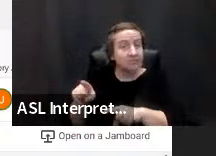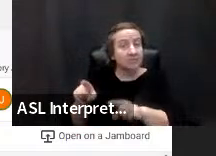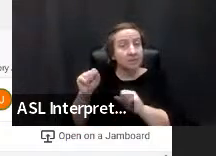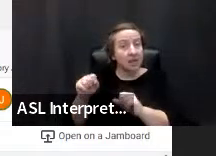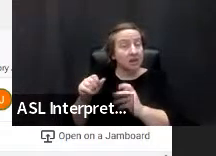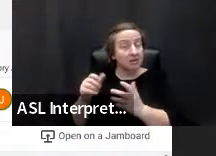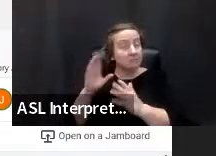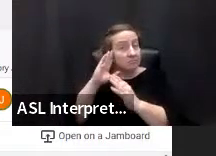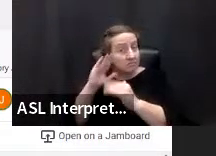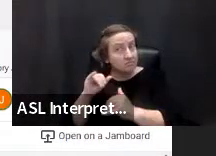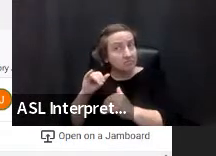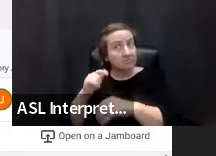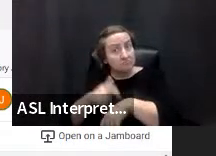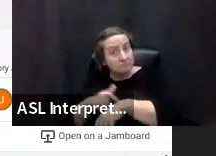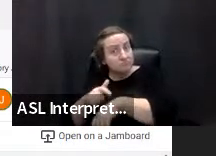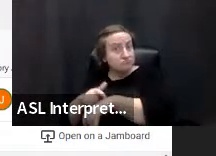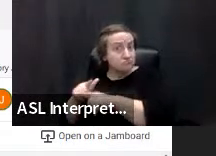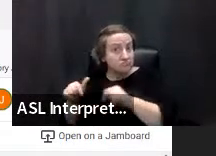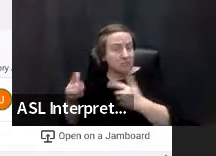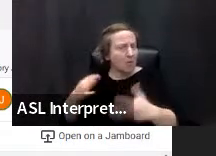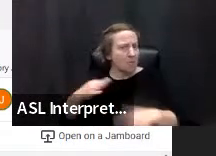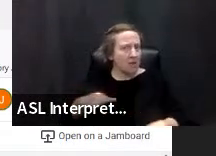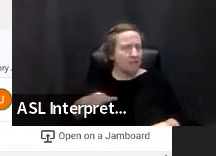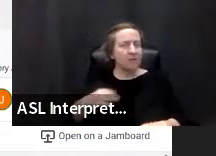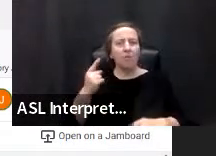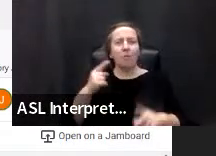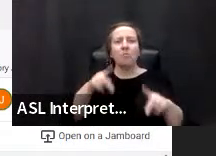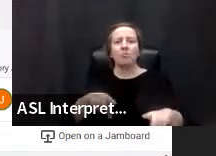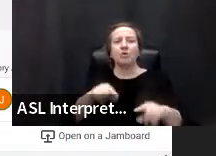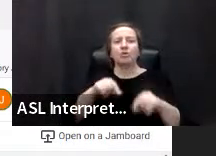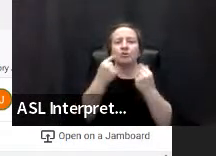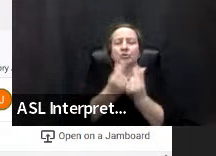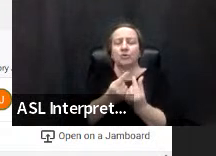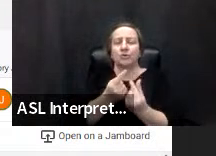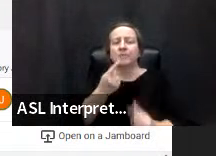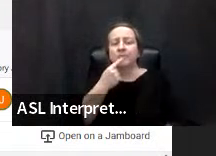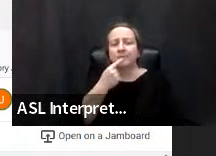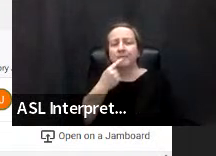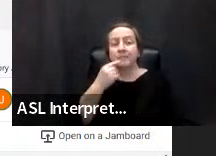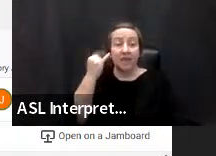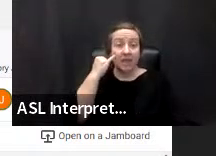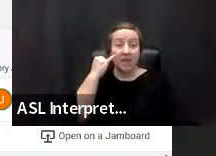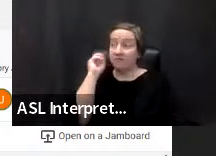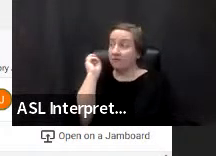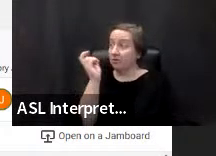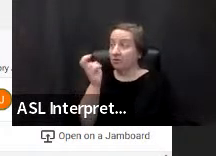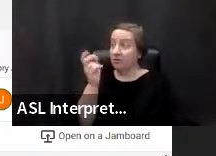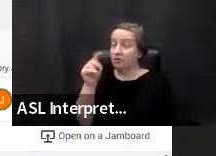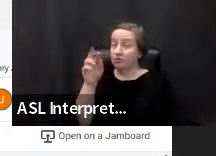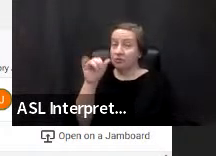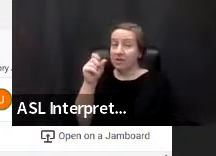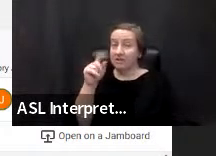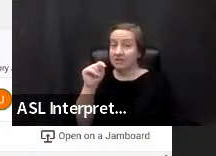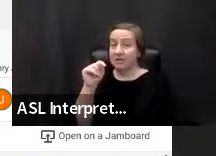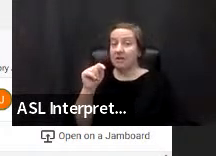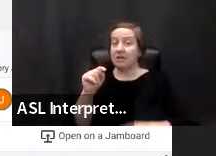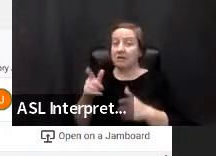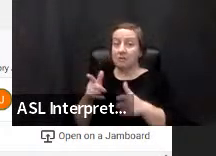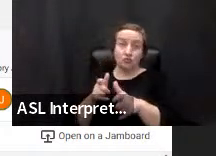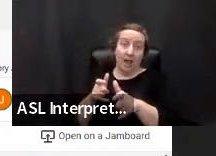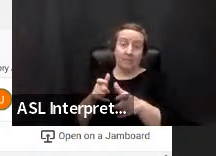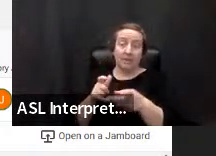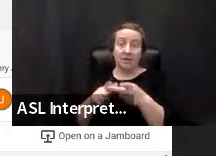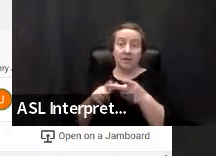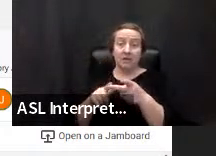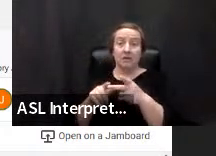be beneficial? And one of the people in our group mentioned that if the transit is rapid and reliable, then